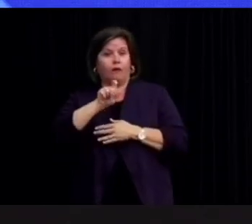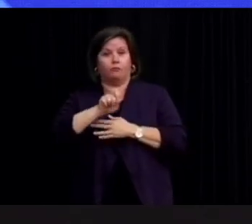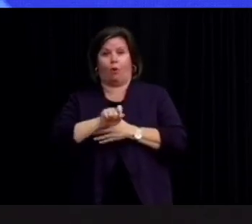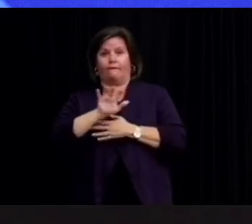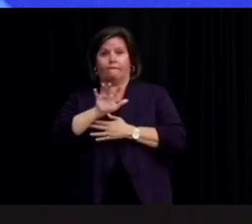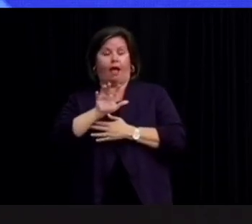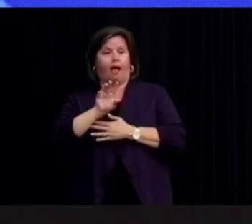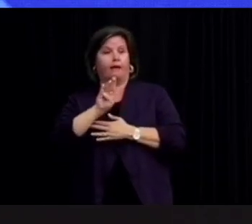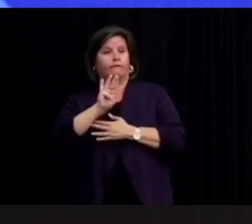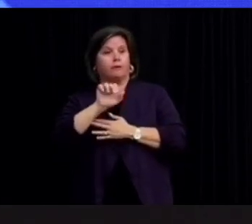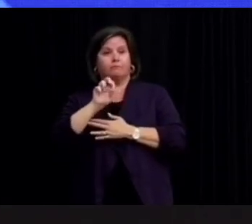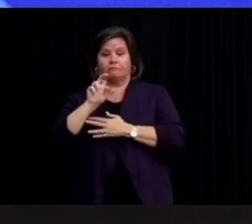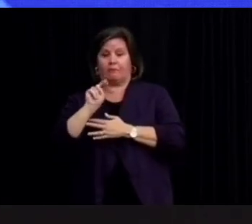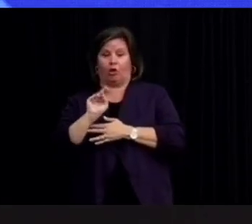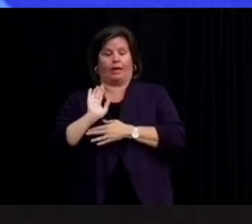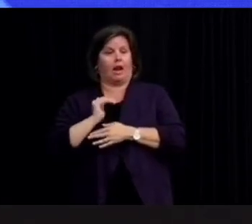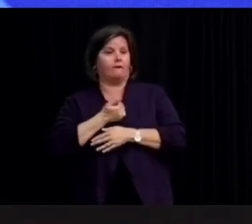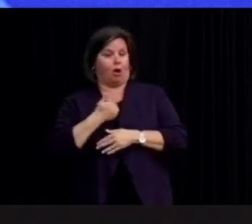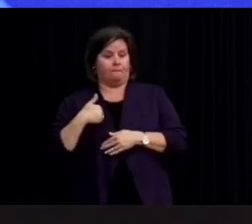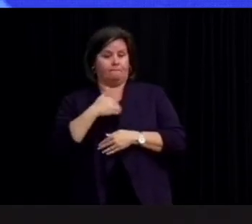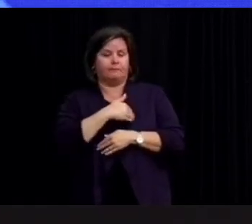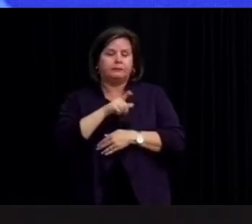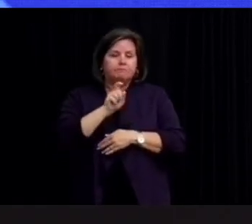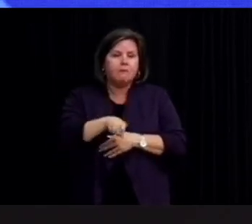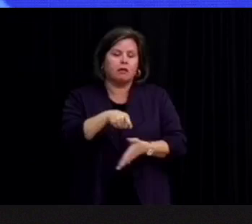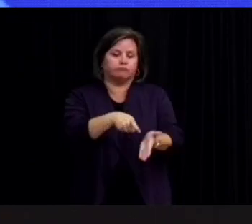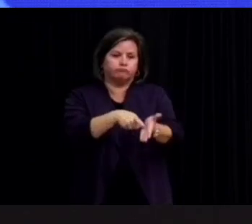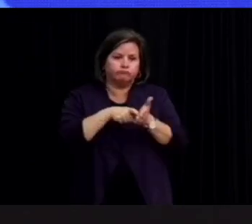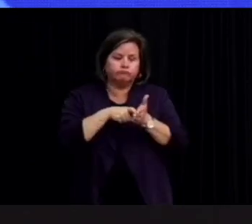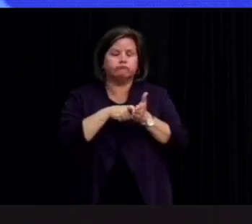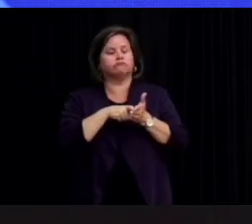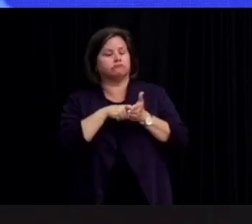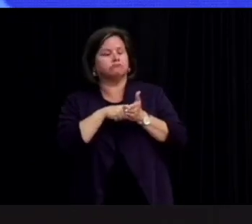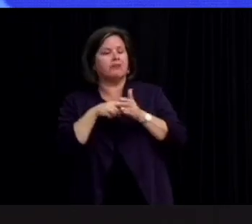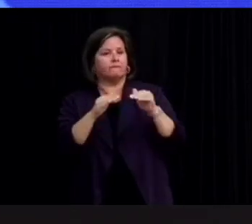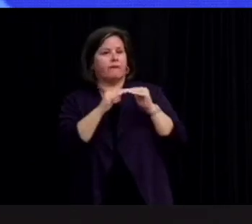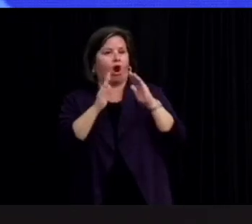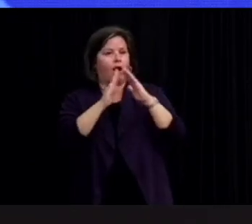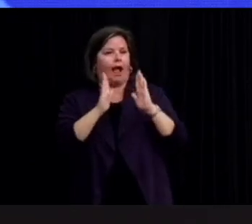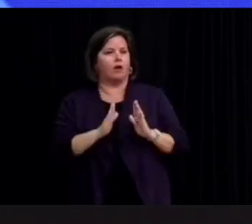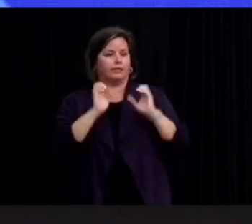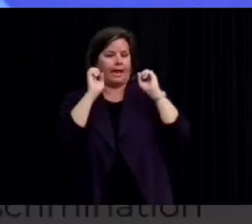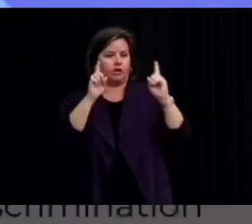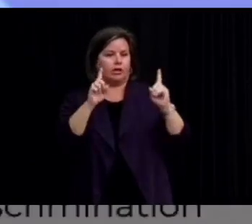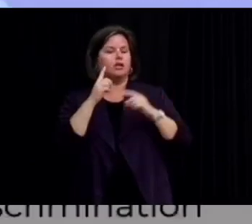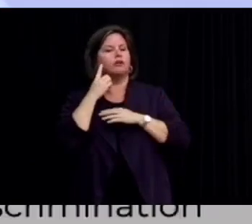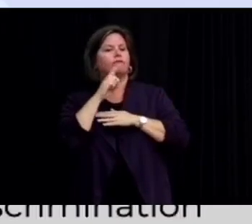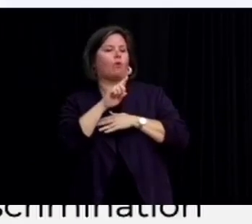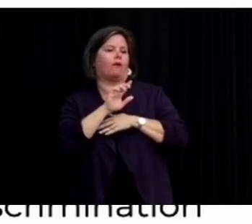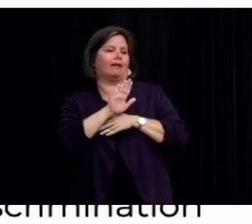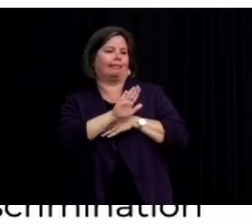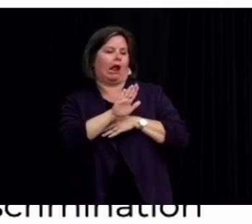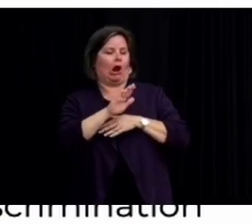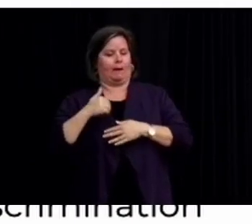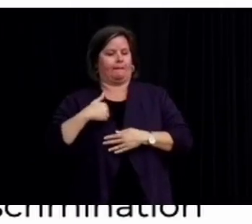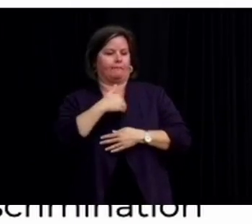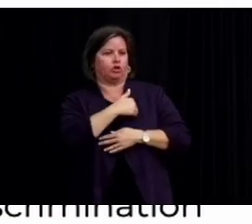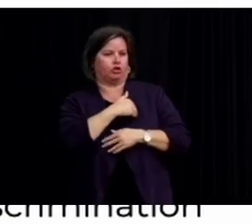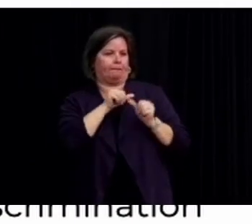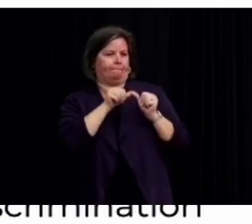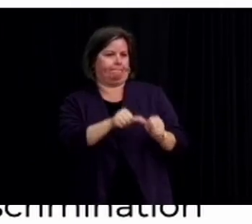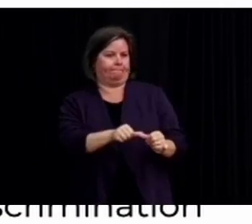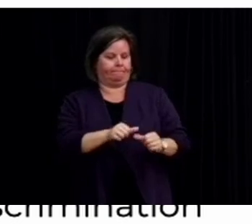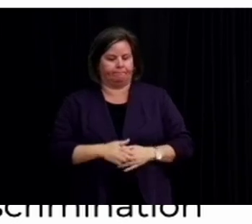members must take a fair housing education, at least 2 hours of fair housing education to maintain their membership. In addition, our